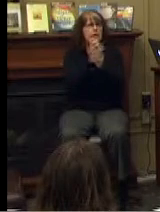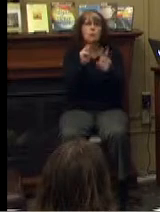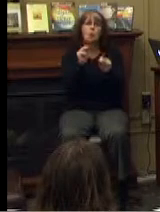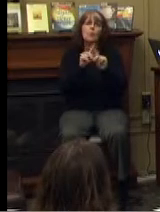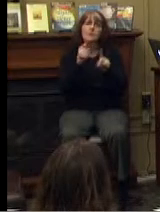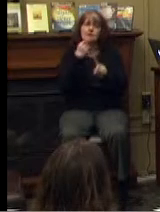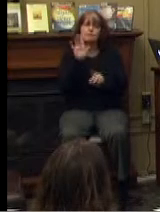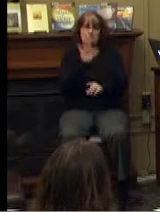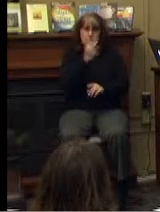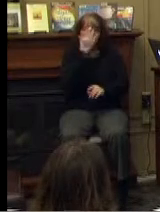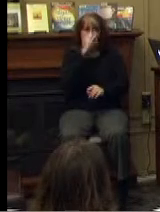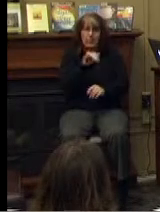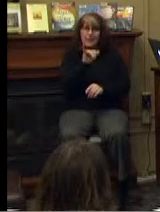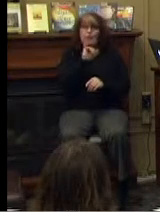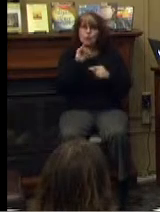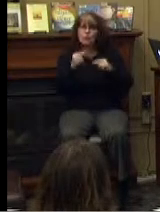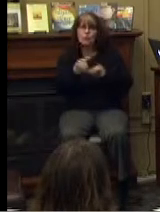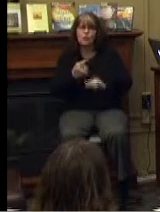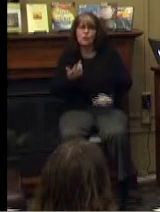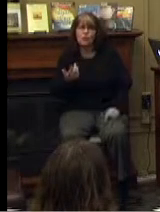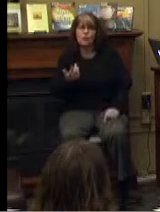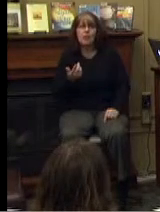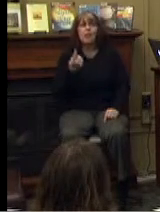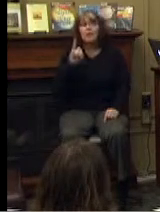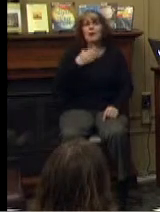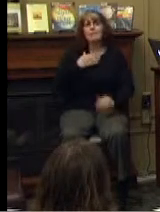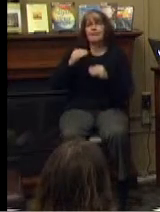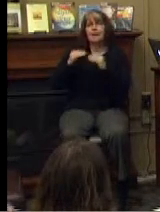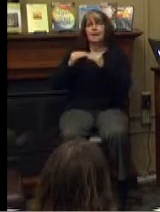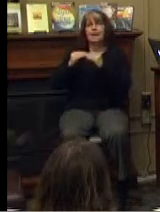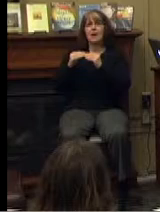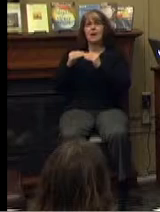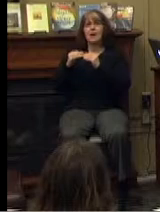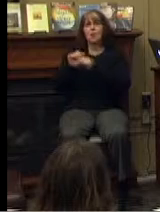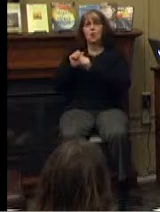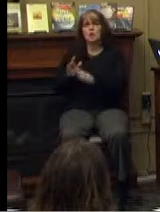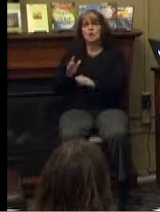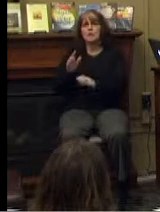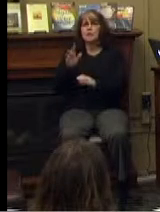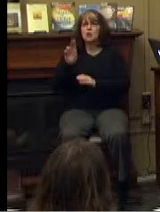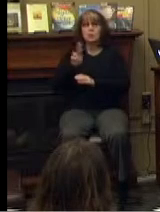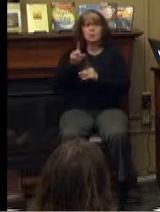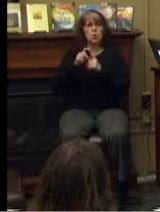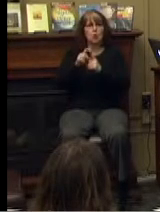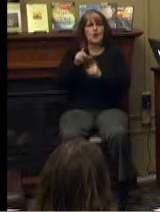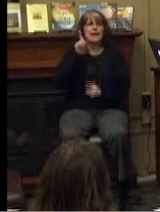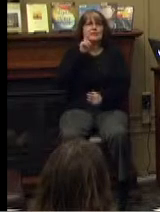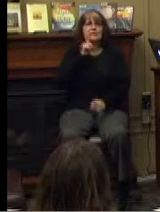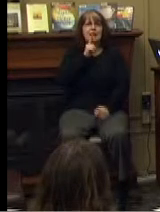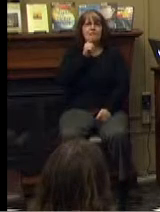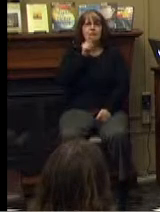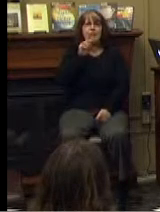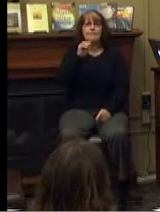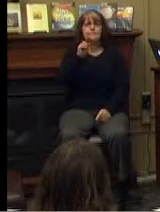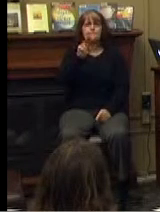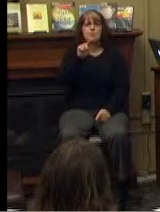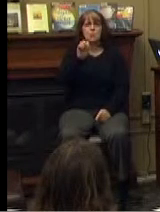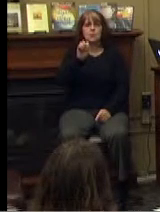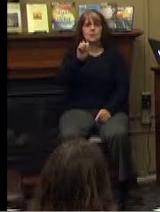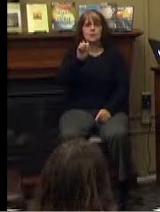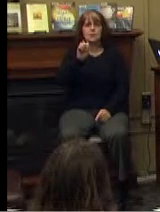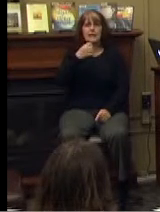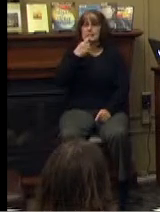to one of my colleagues, and she said something about a deaf mute. And I said, well, that's very discriminatory to deaf people. They don't